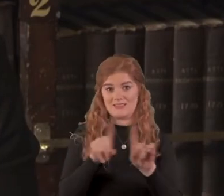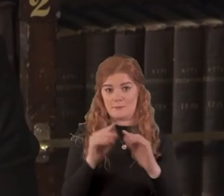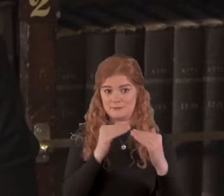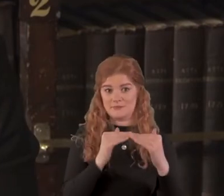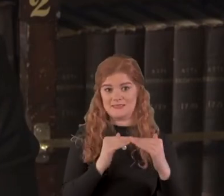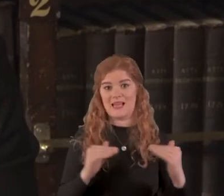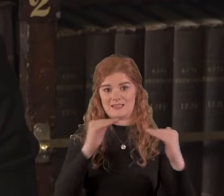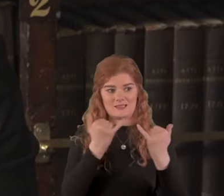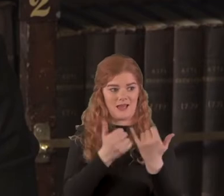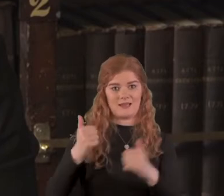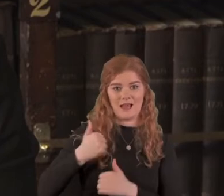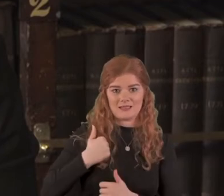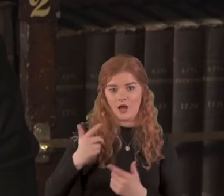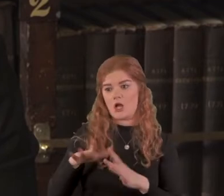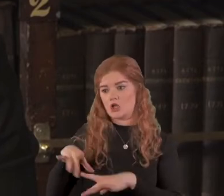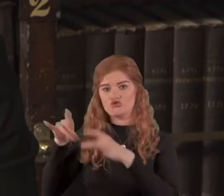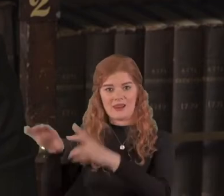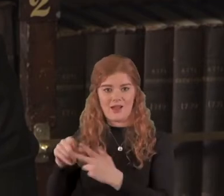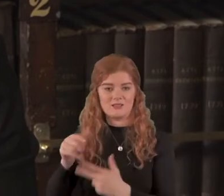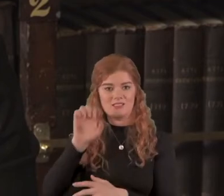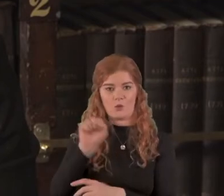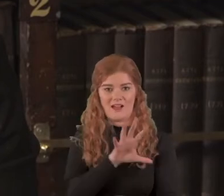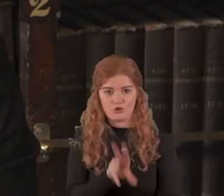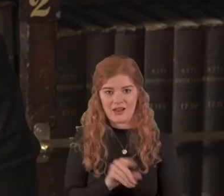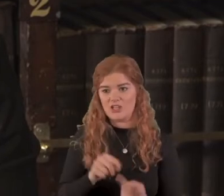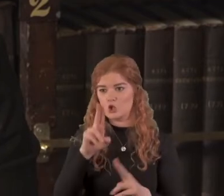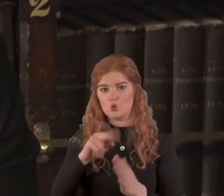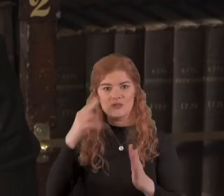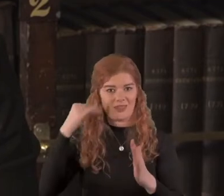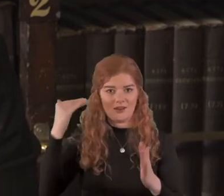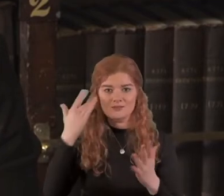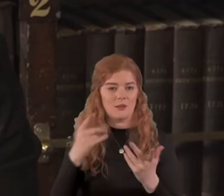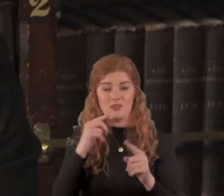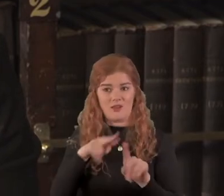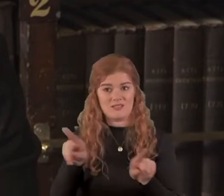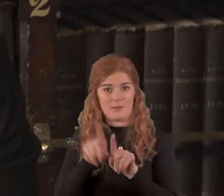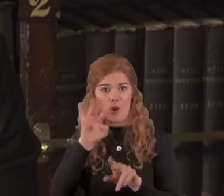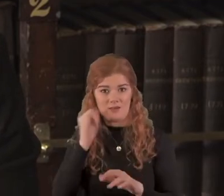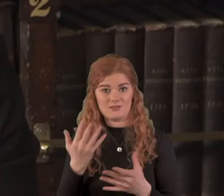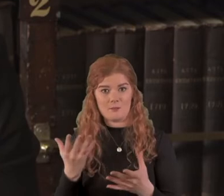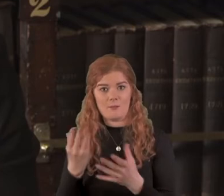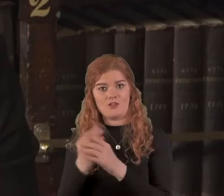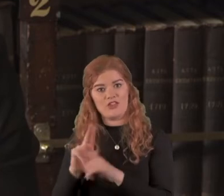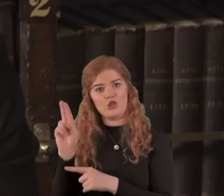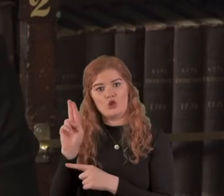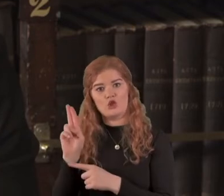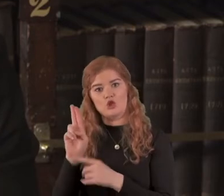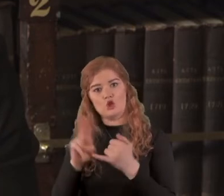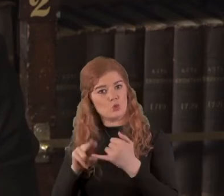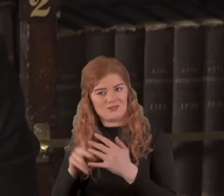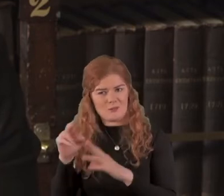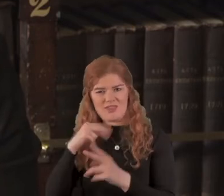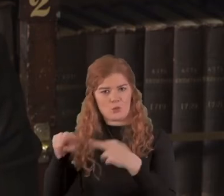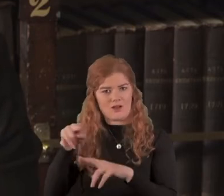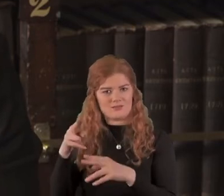as Canada, Australia, South Africa, New Zealand, it's not the same as them because it is part of the Union. They were never part of the